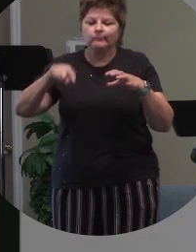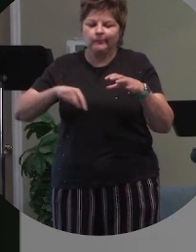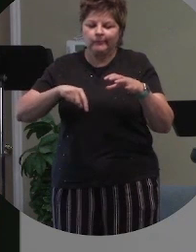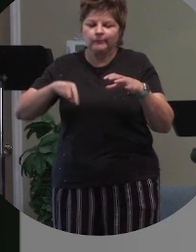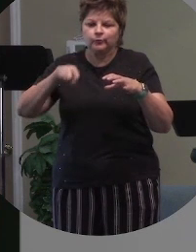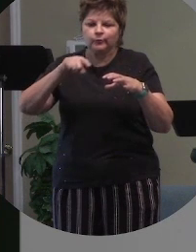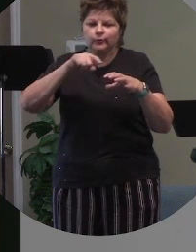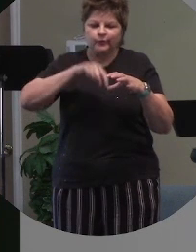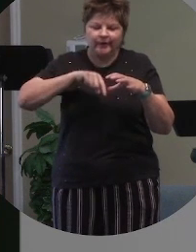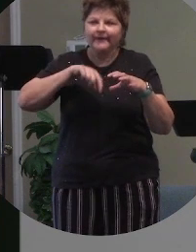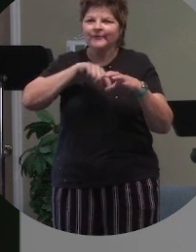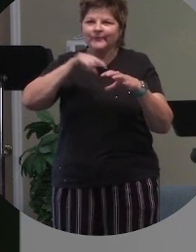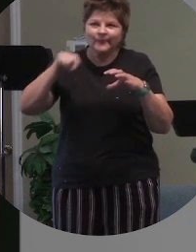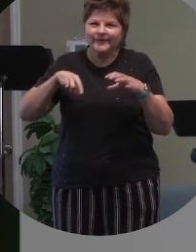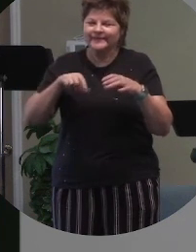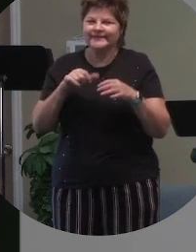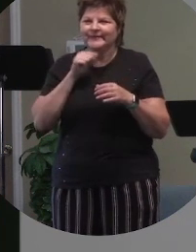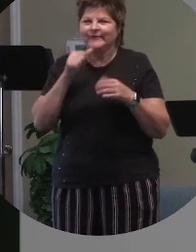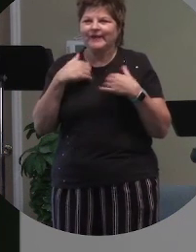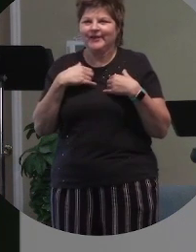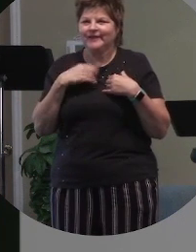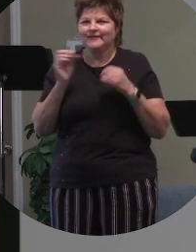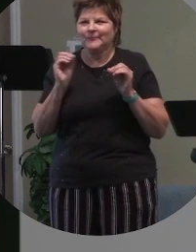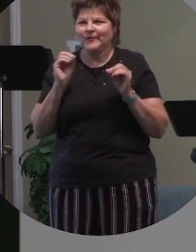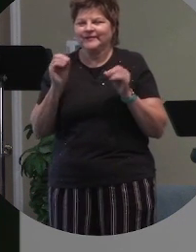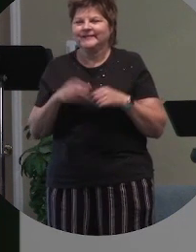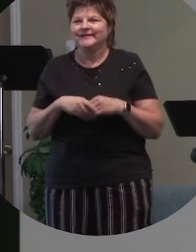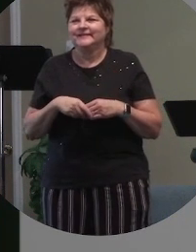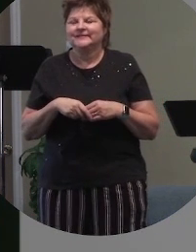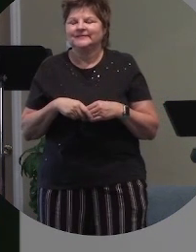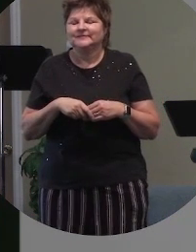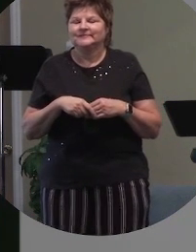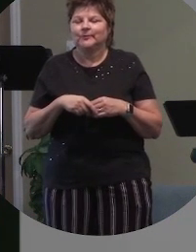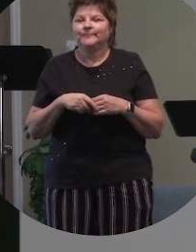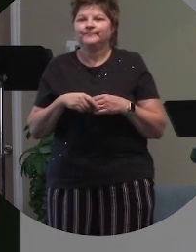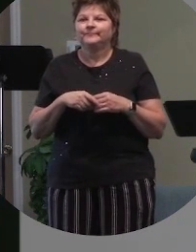do. Stay in touch. All right?